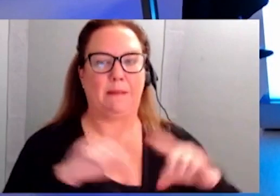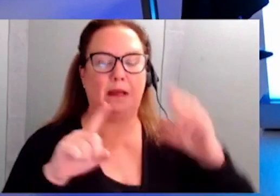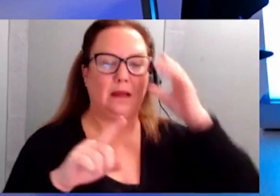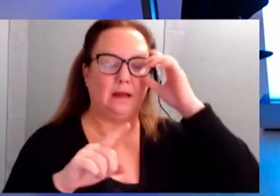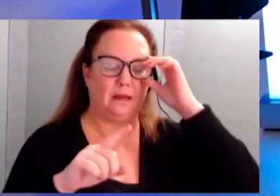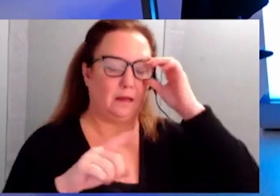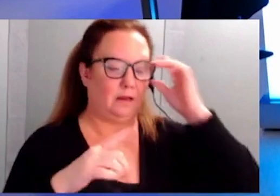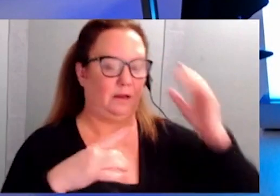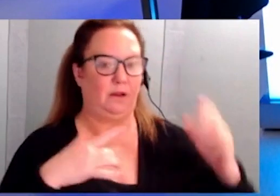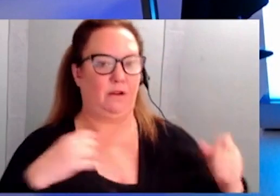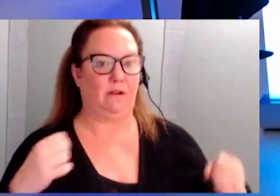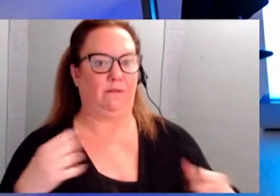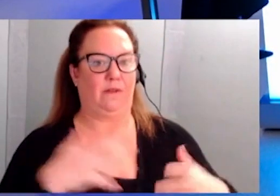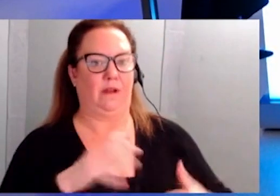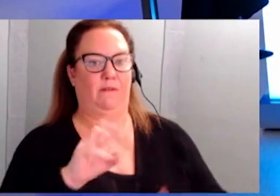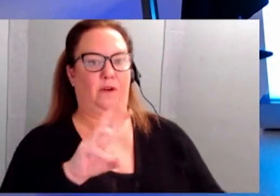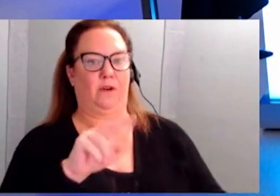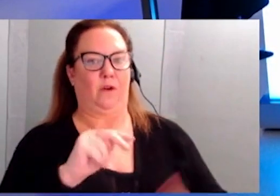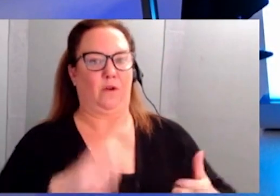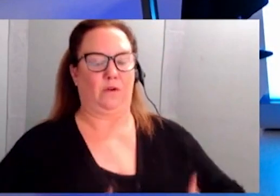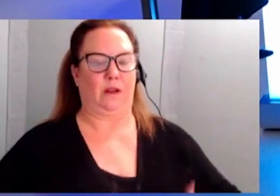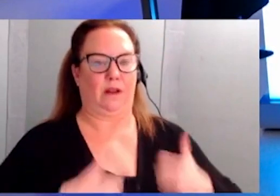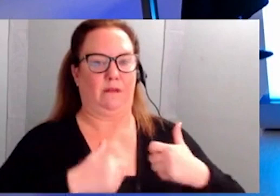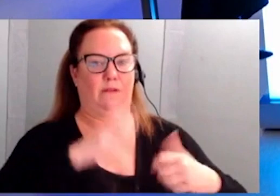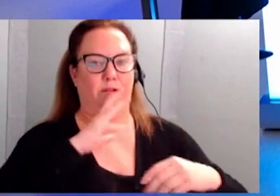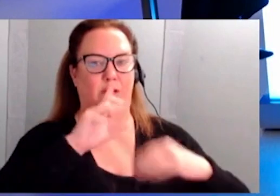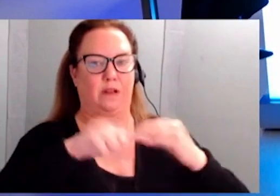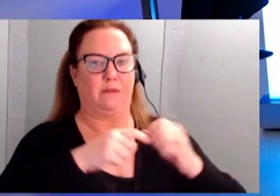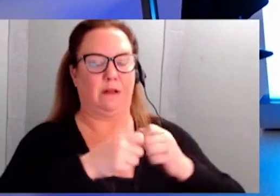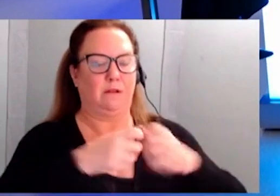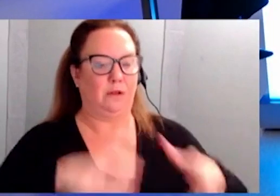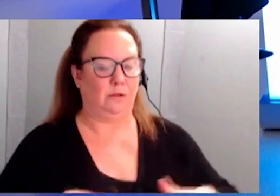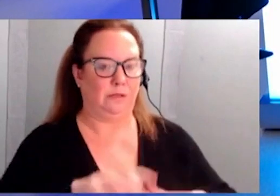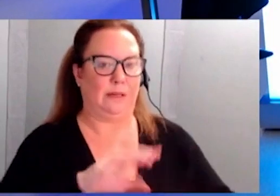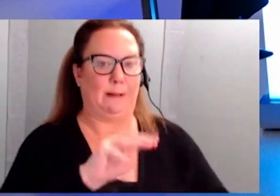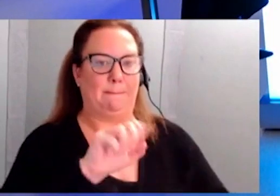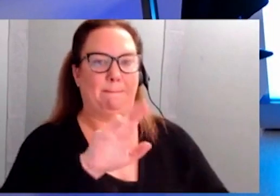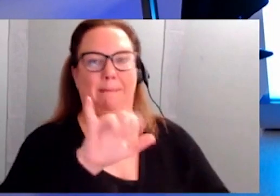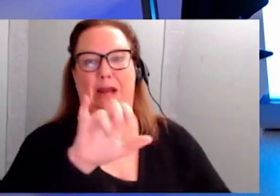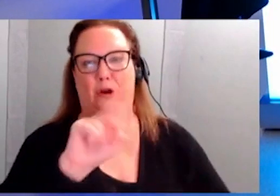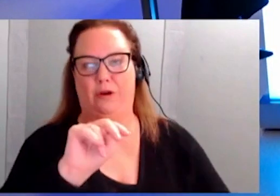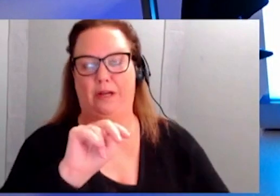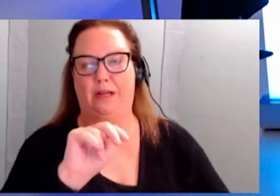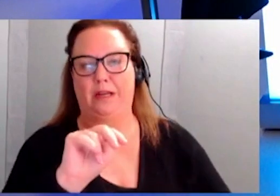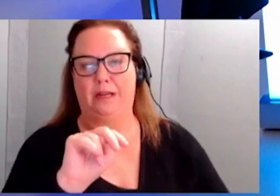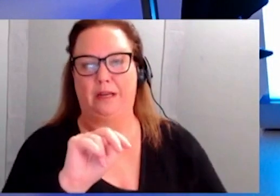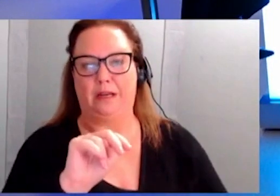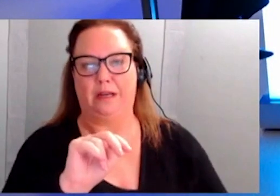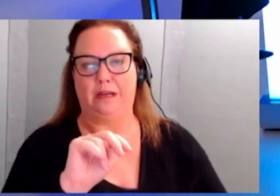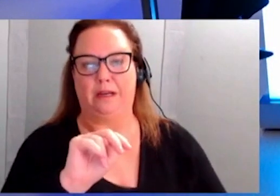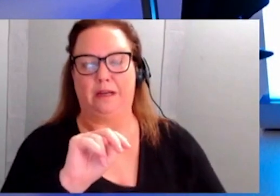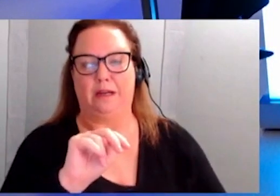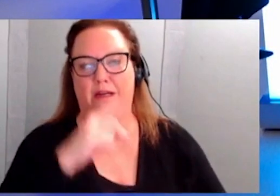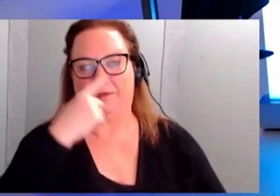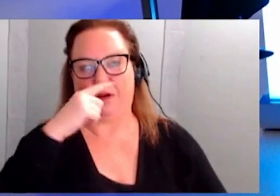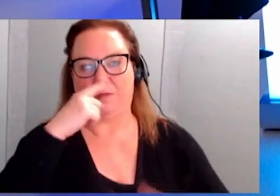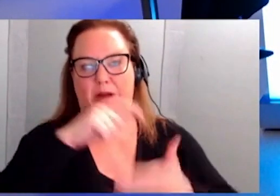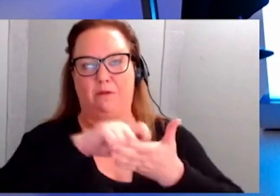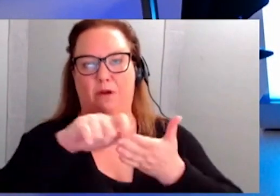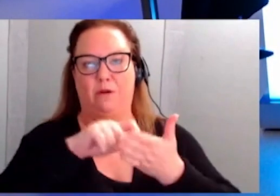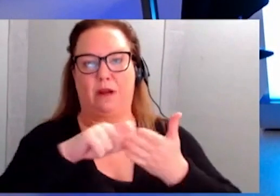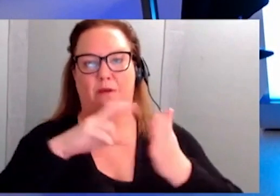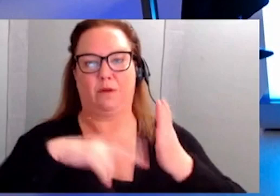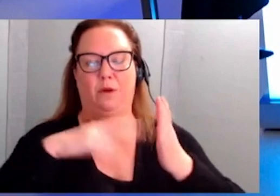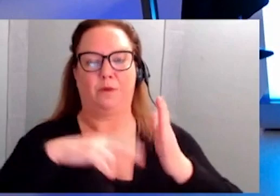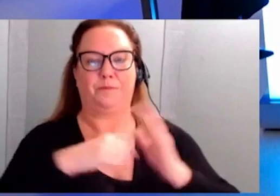fearing for your own life. I mean, you were talking about the loss of Marin, and you wrote something, and I if you don't mind, I'd like to read the post that you wrote.